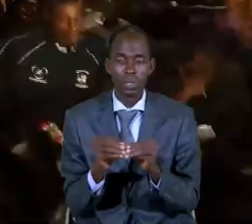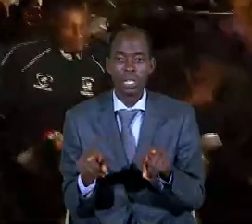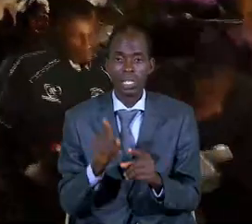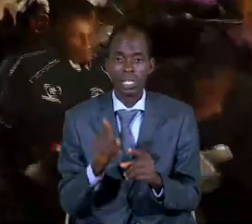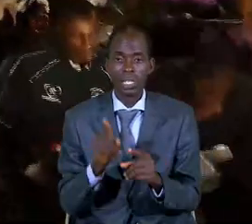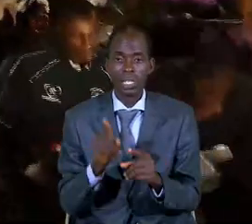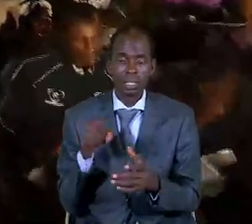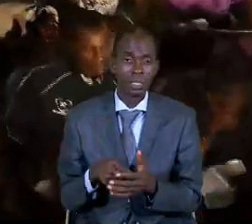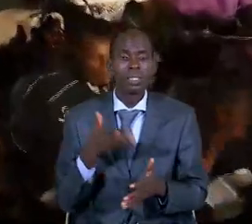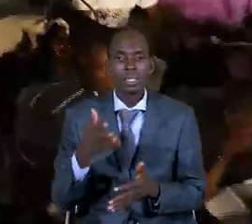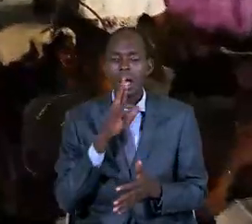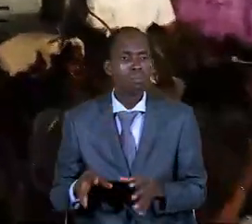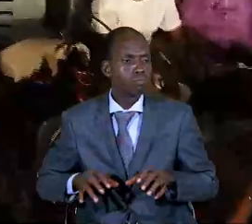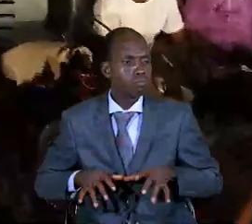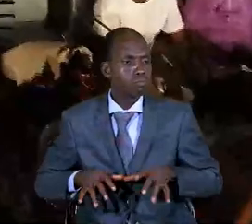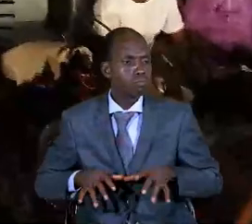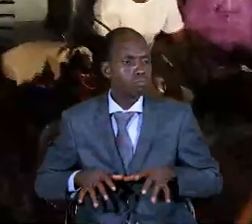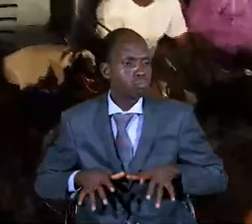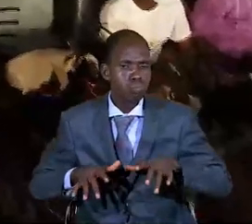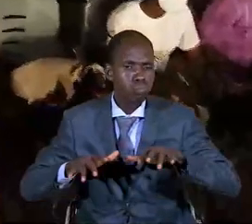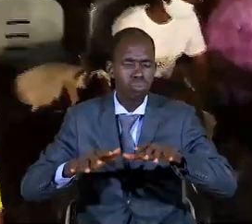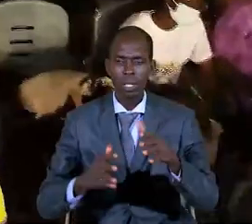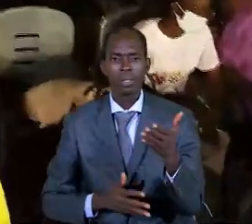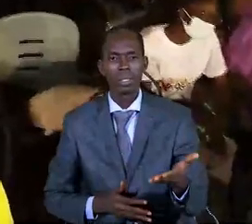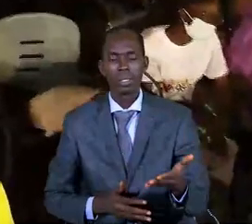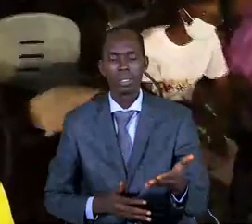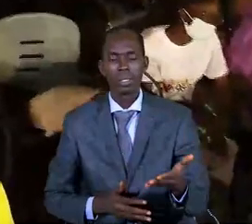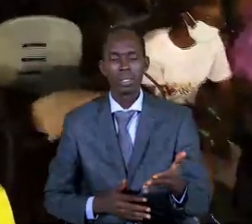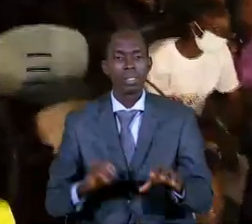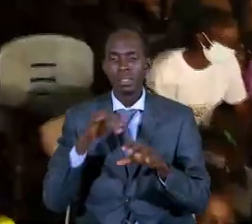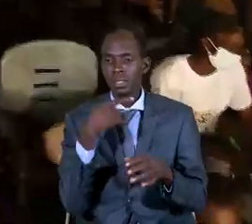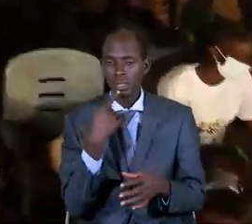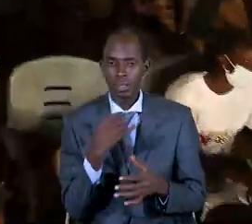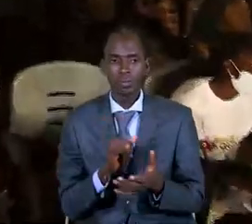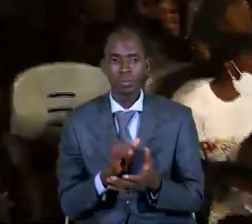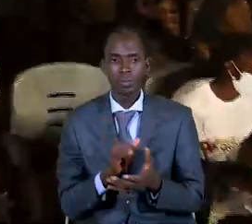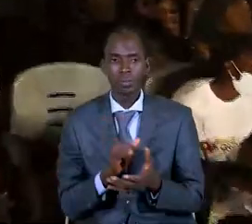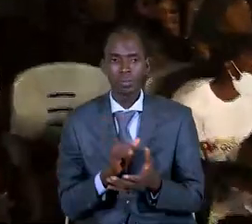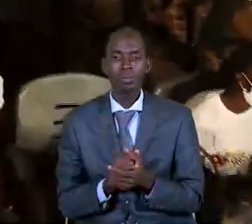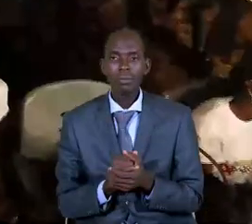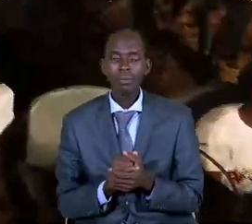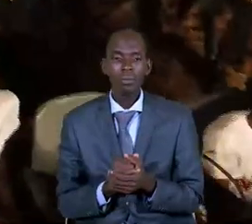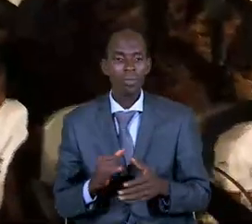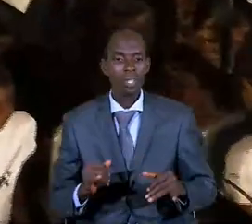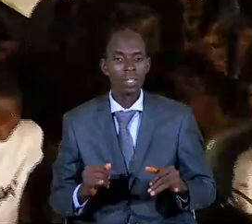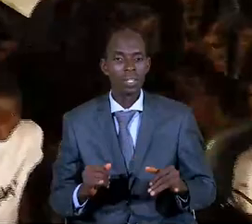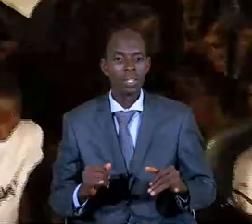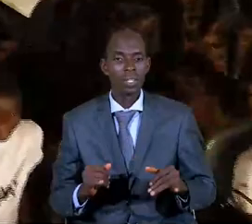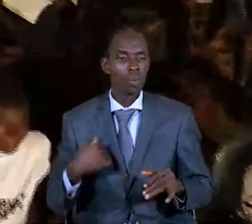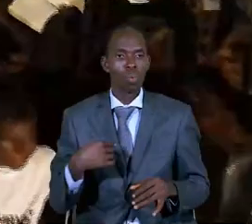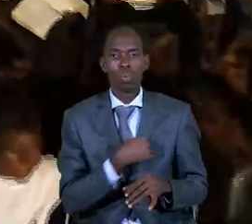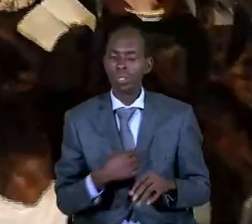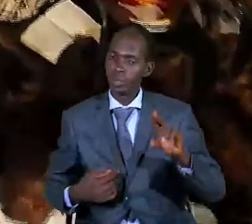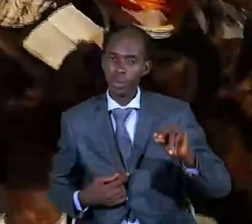multitudes there. He didn't say that we may see your goodness. Make it